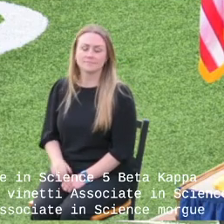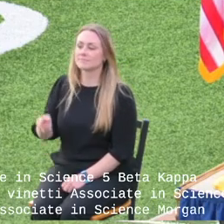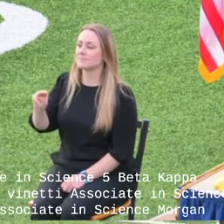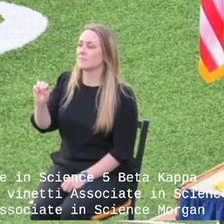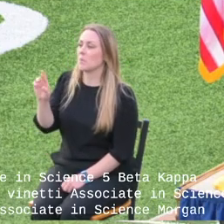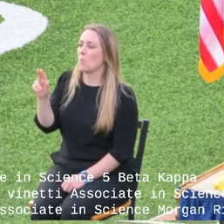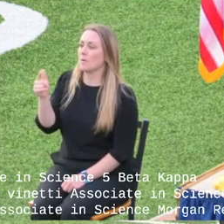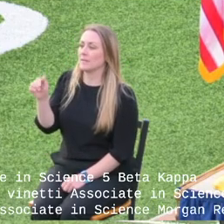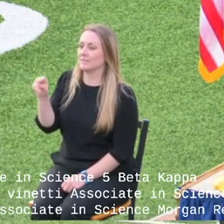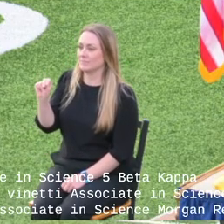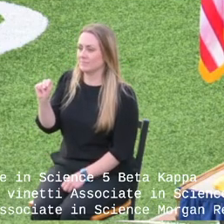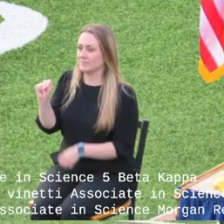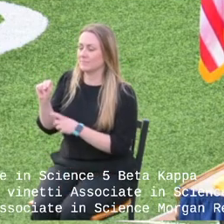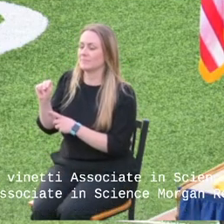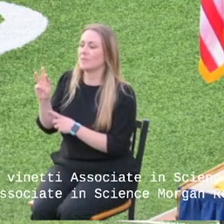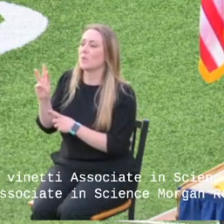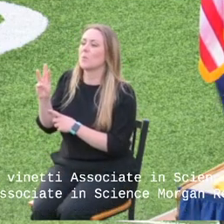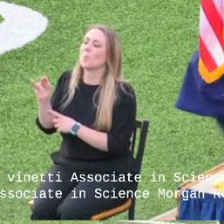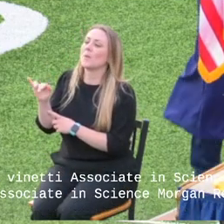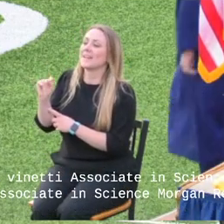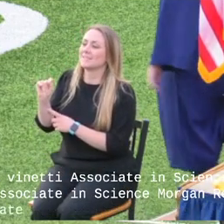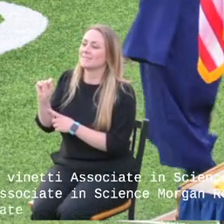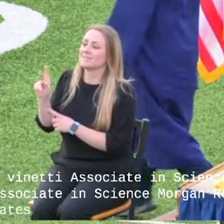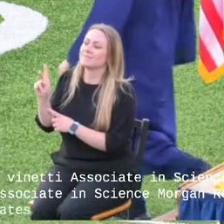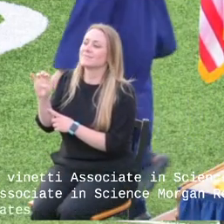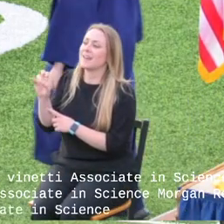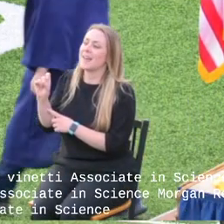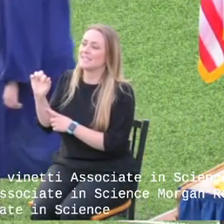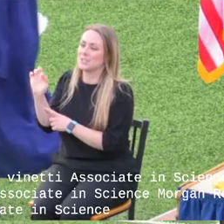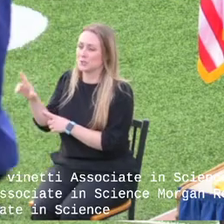Morgan Renee Wickheiser, Associate in